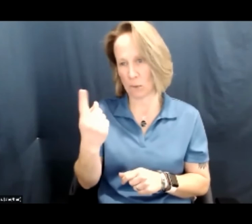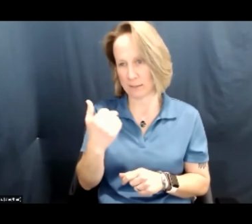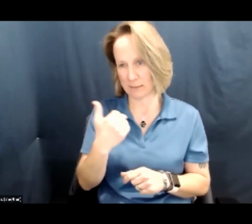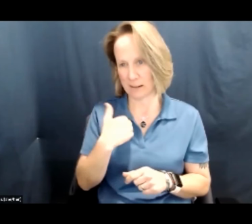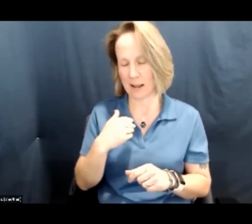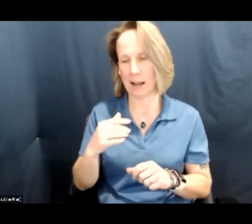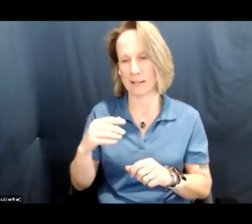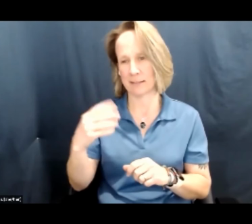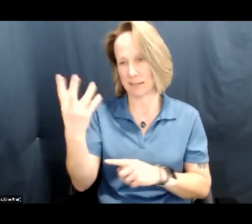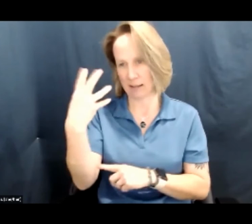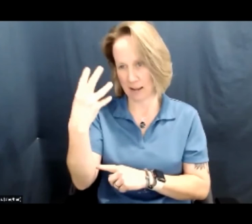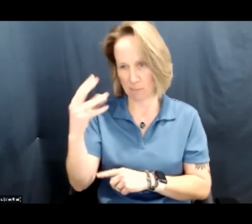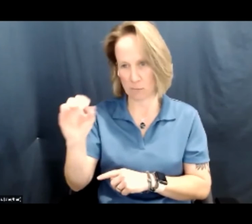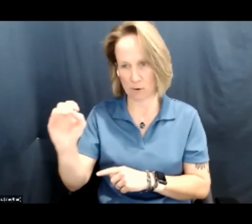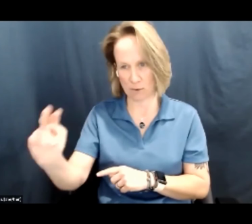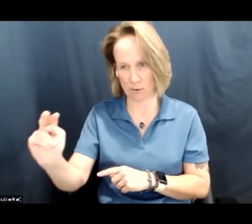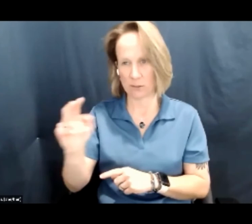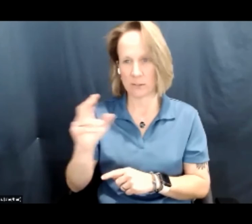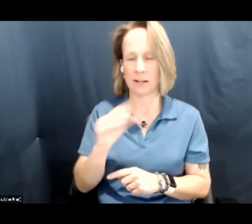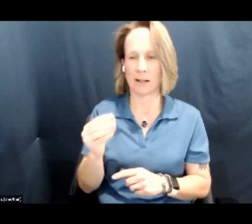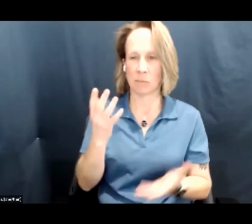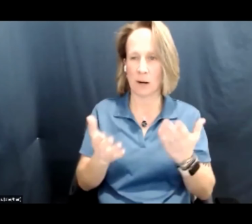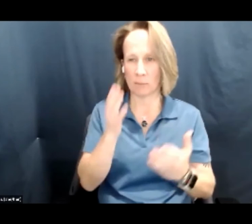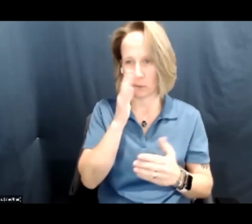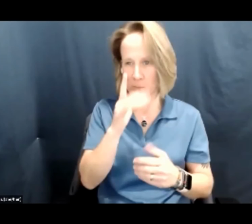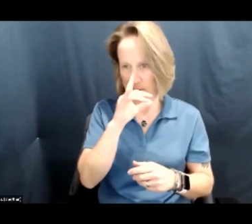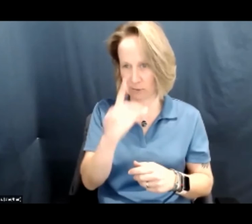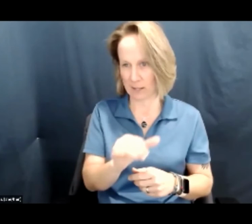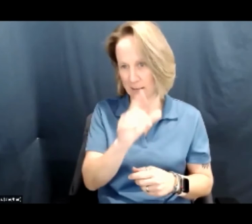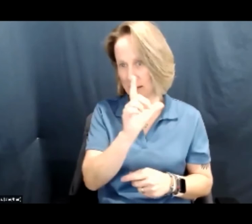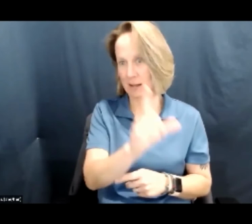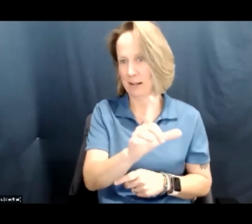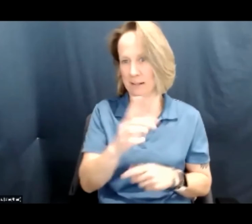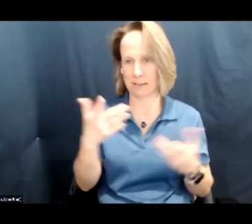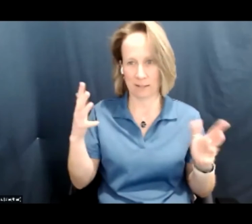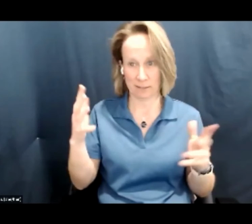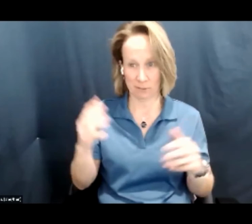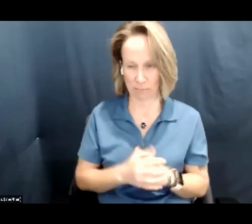the other, it will probably just look like a big L.